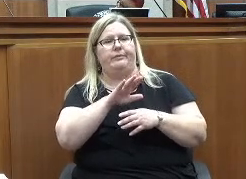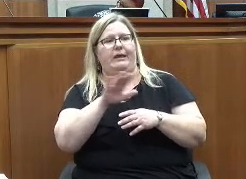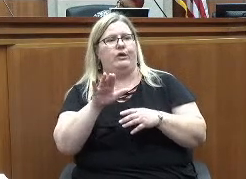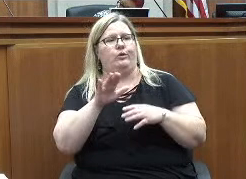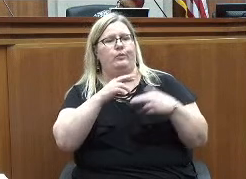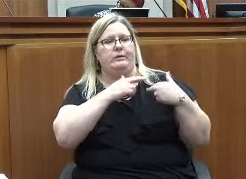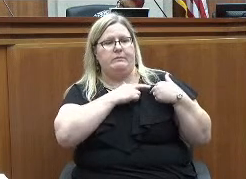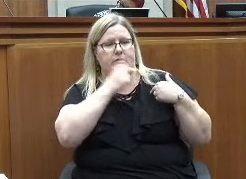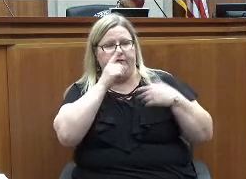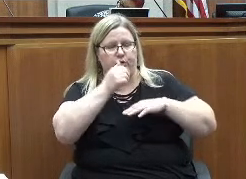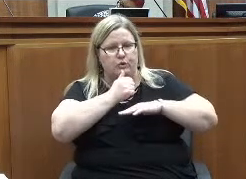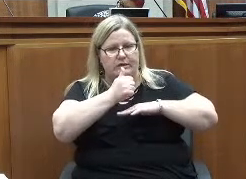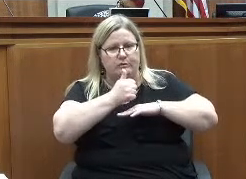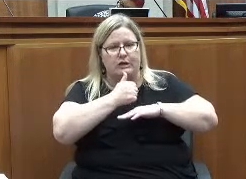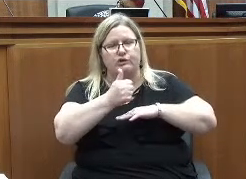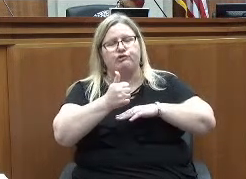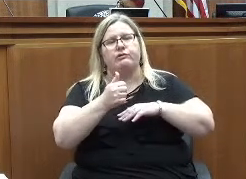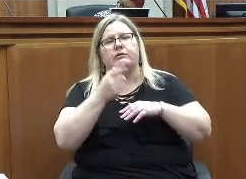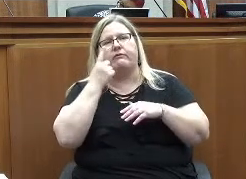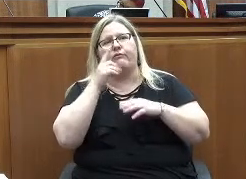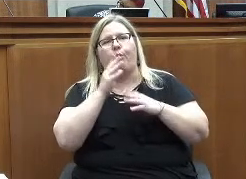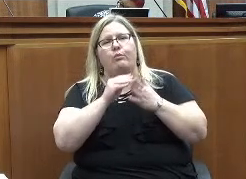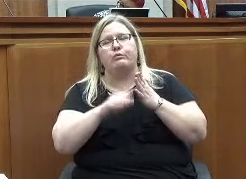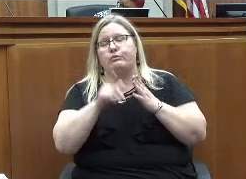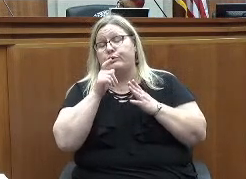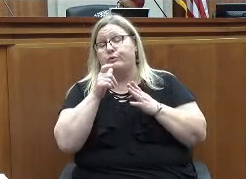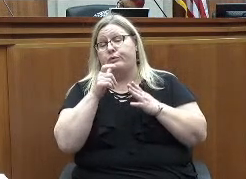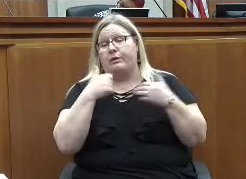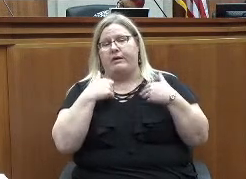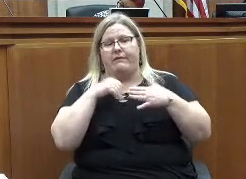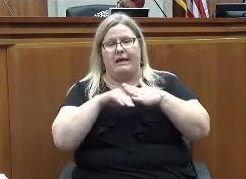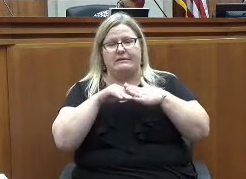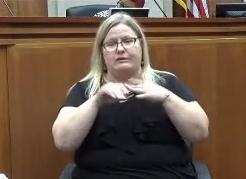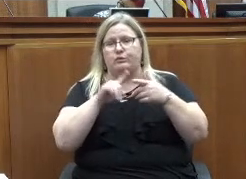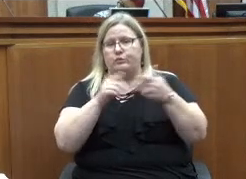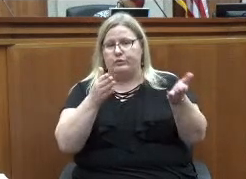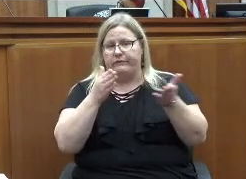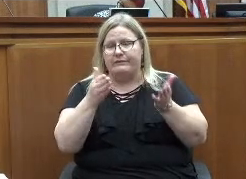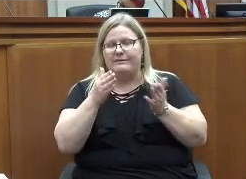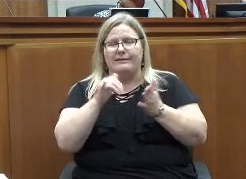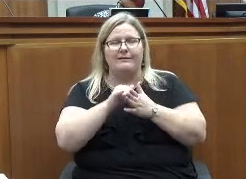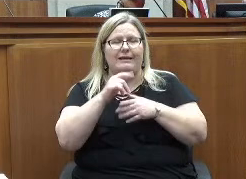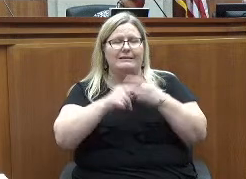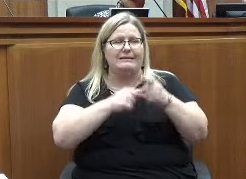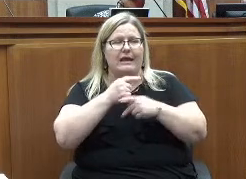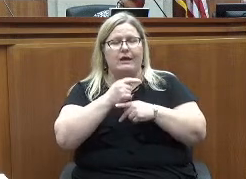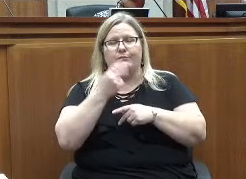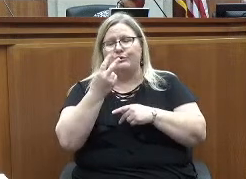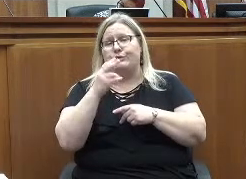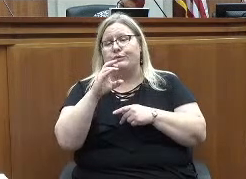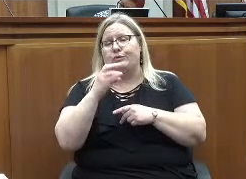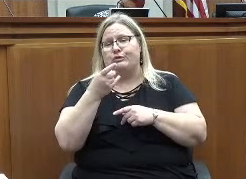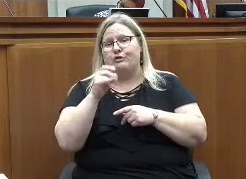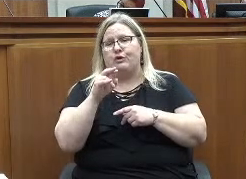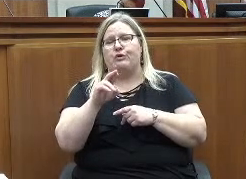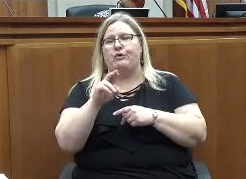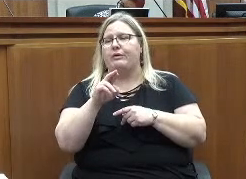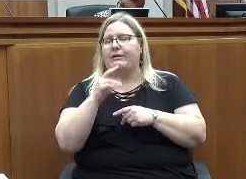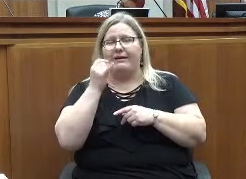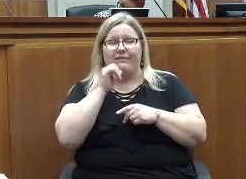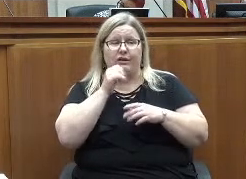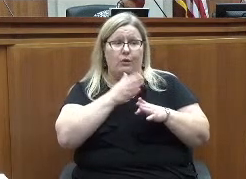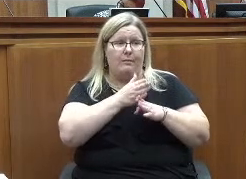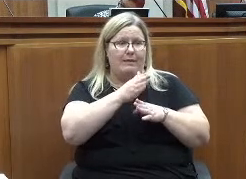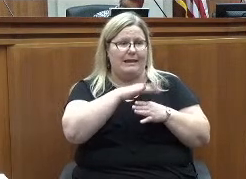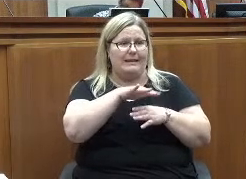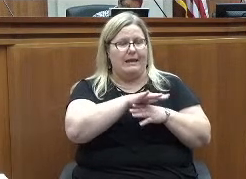for transportation, right, in order for students to access those services. These are type 2 charters, and so if the main campus